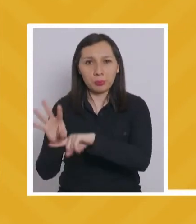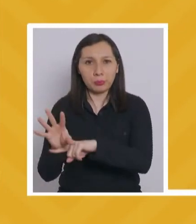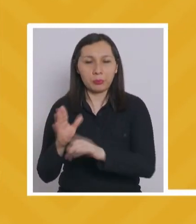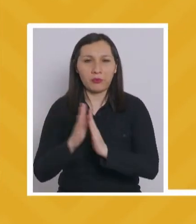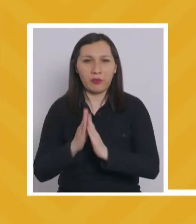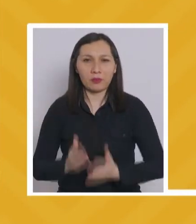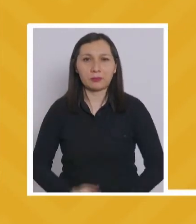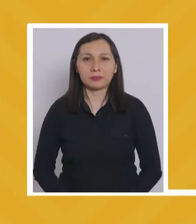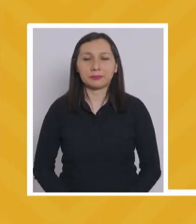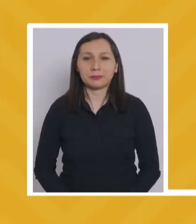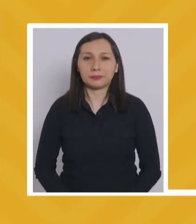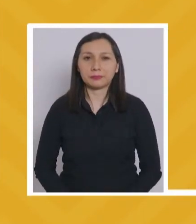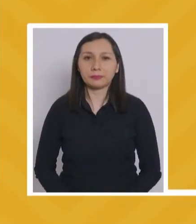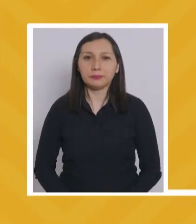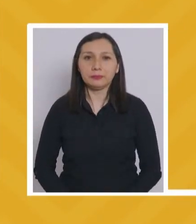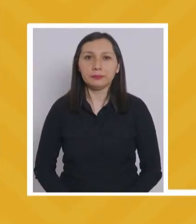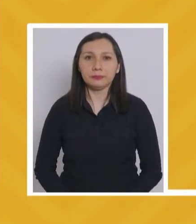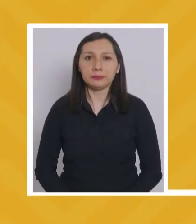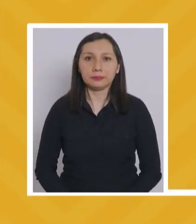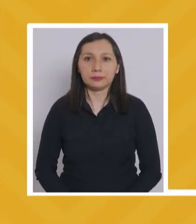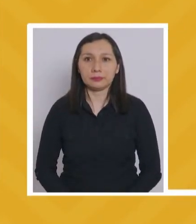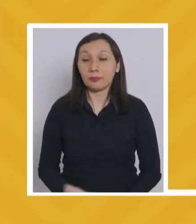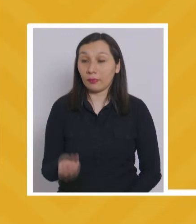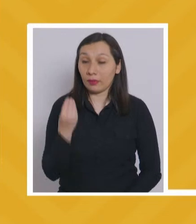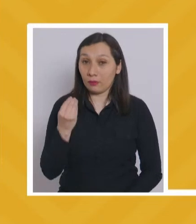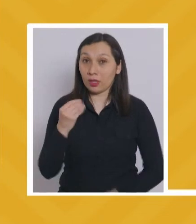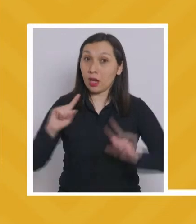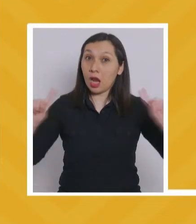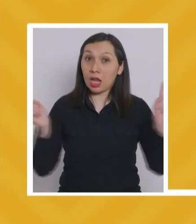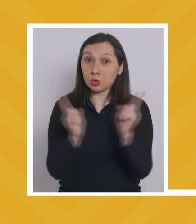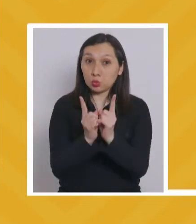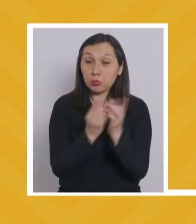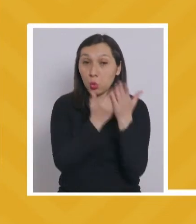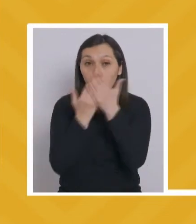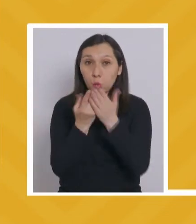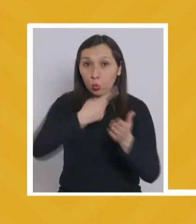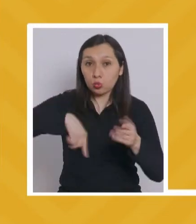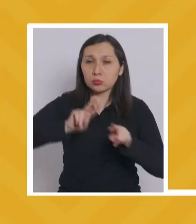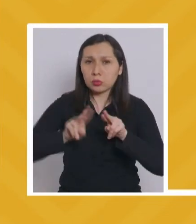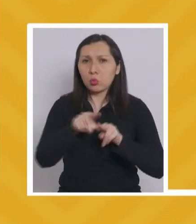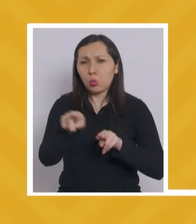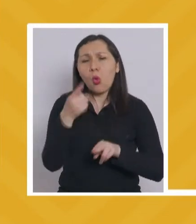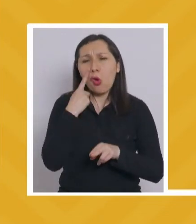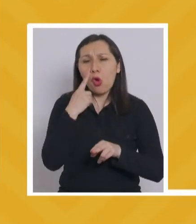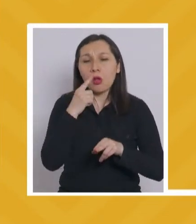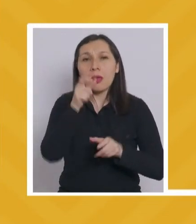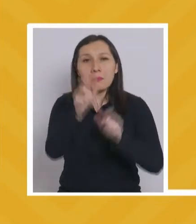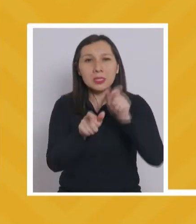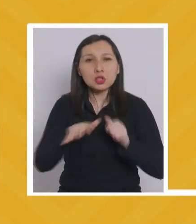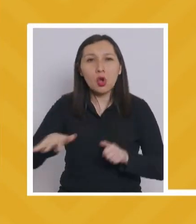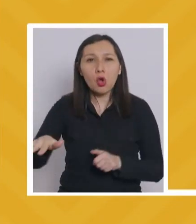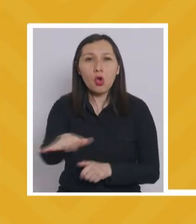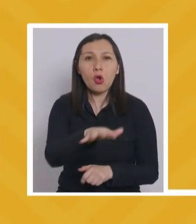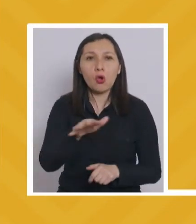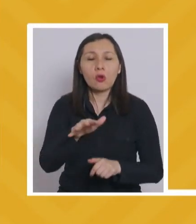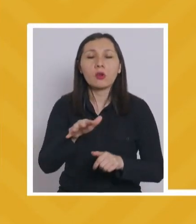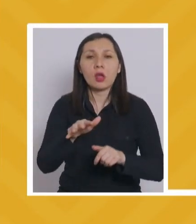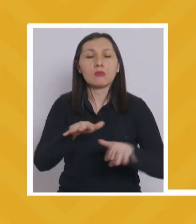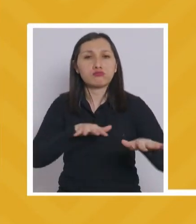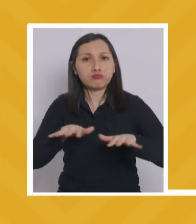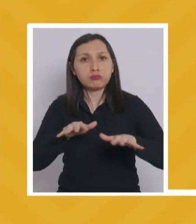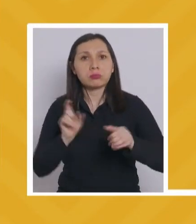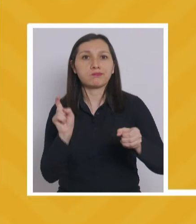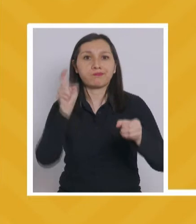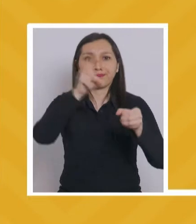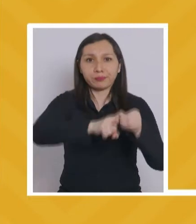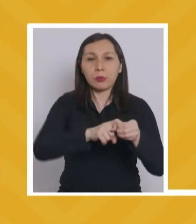this was safe and effective. In summary, the trial that we did, you already know